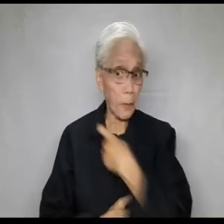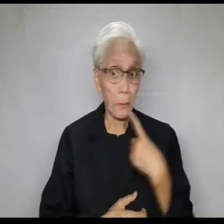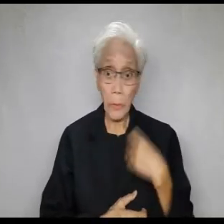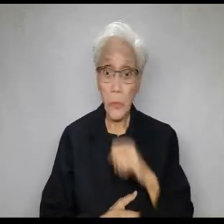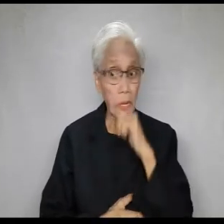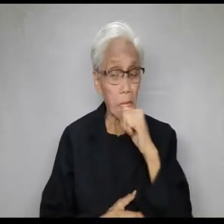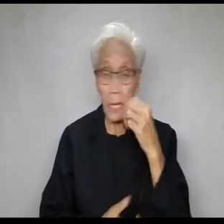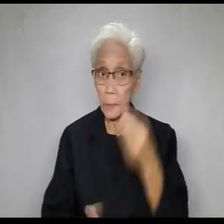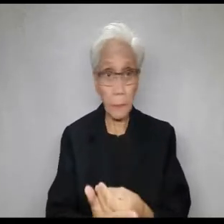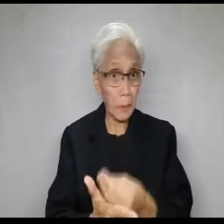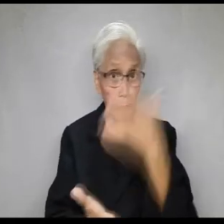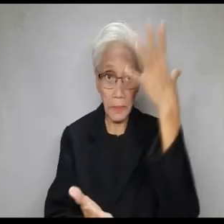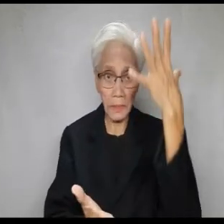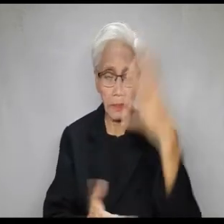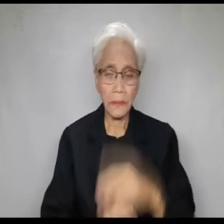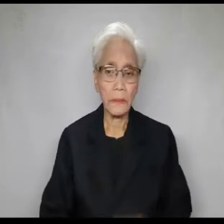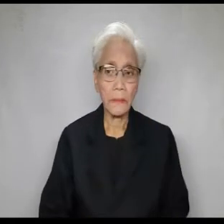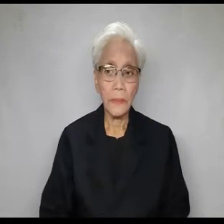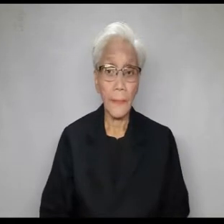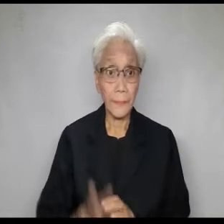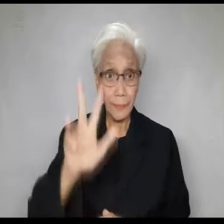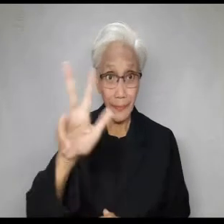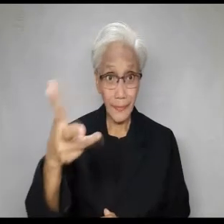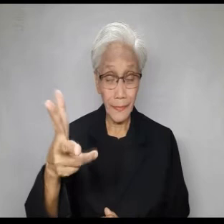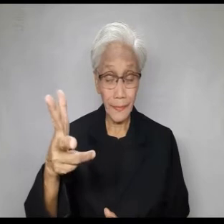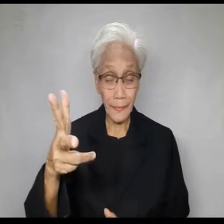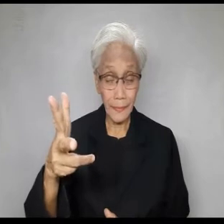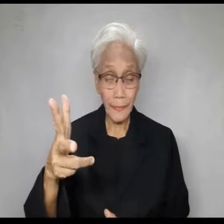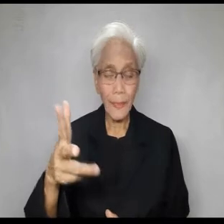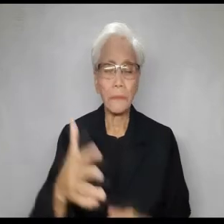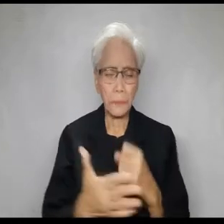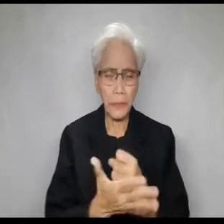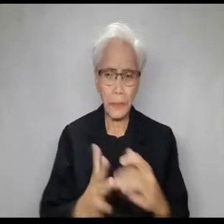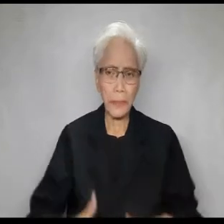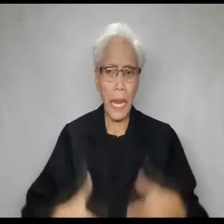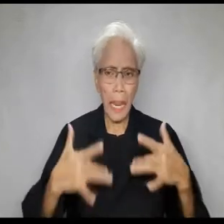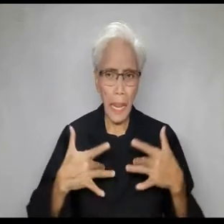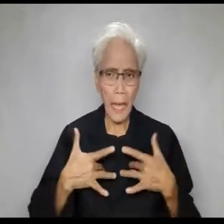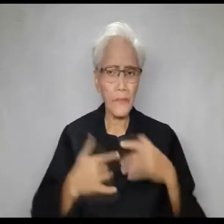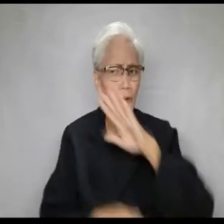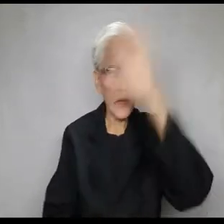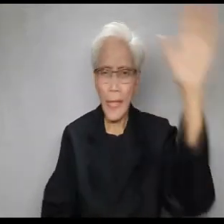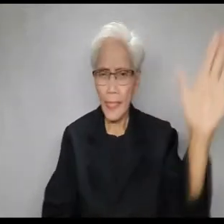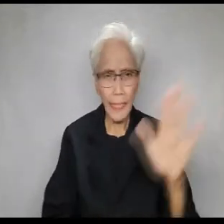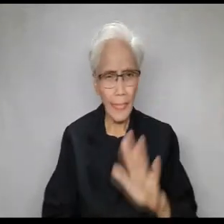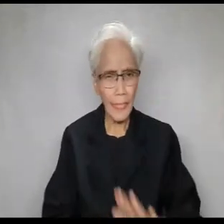perfume will not be rich." The third mark of a loser is a life